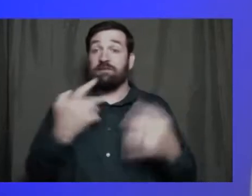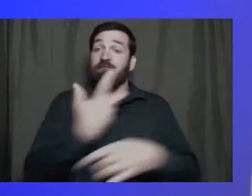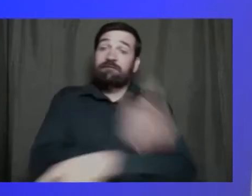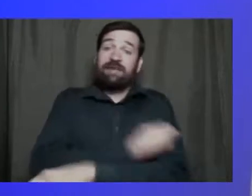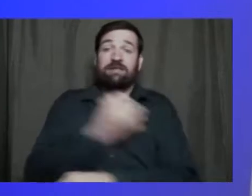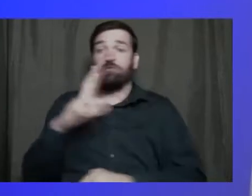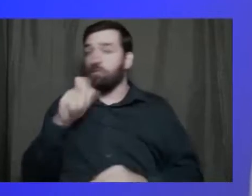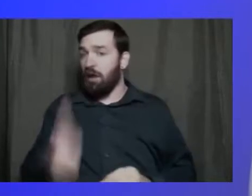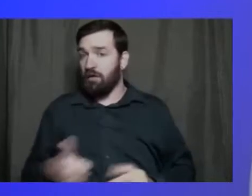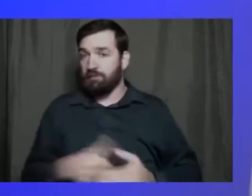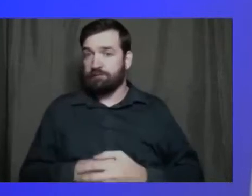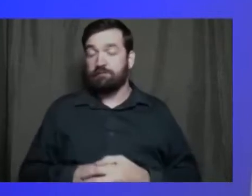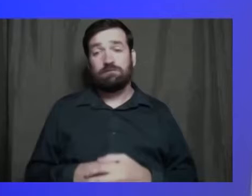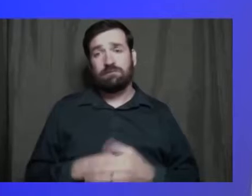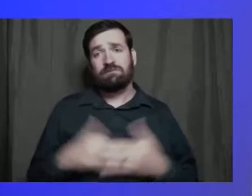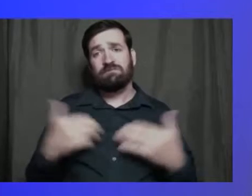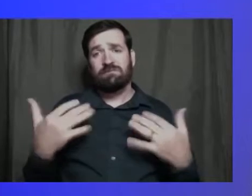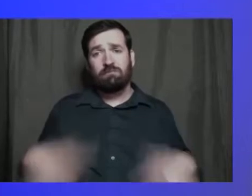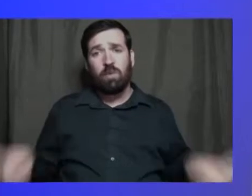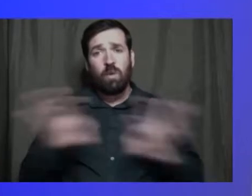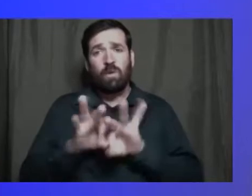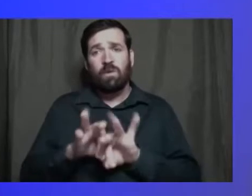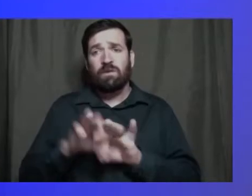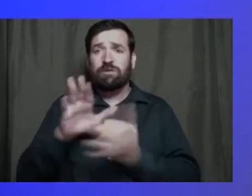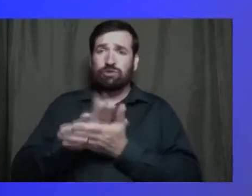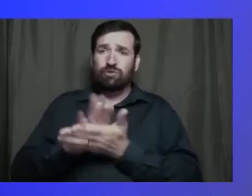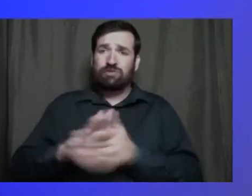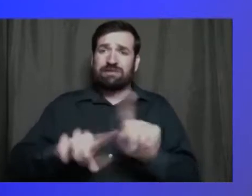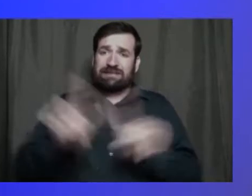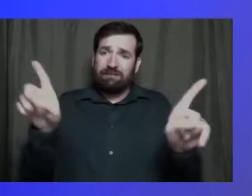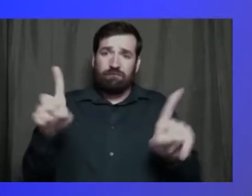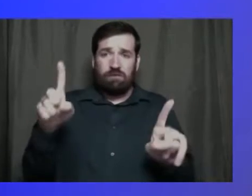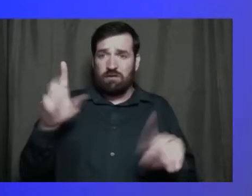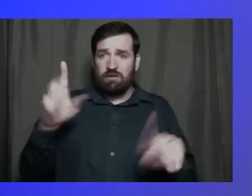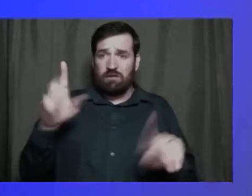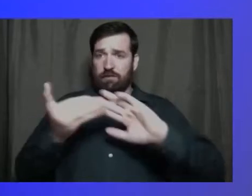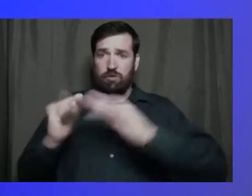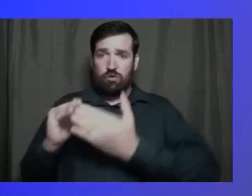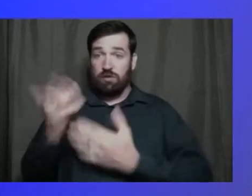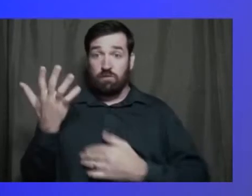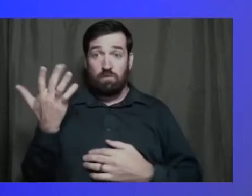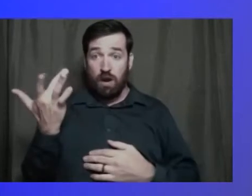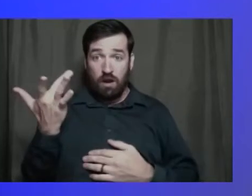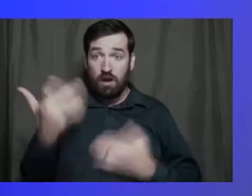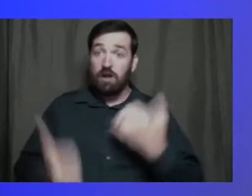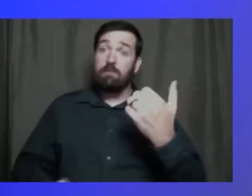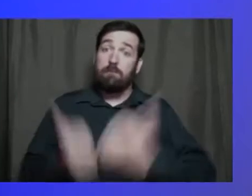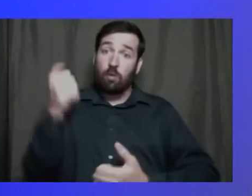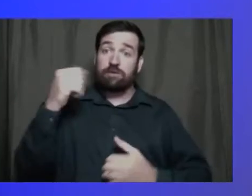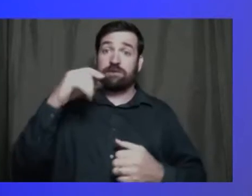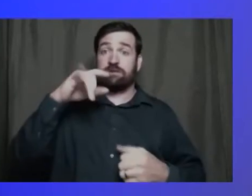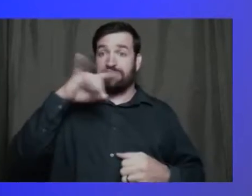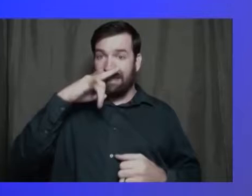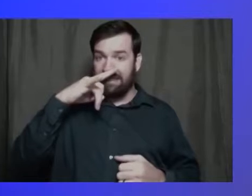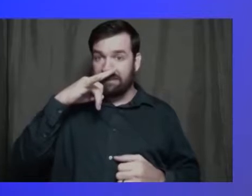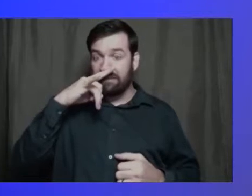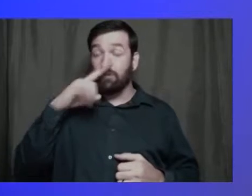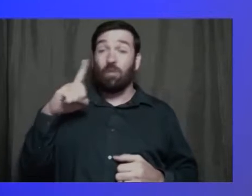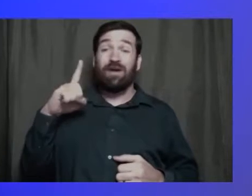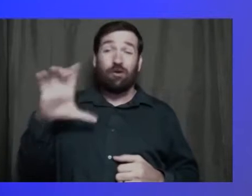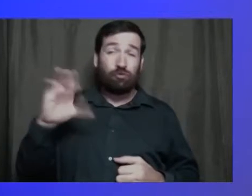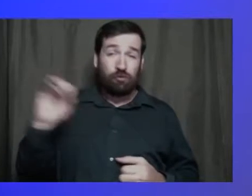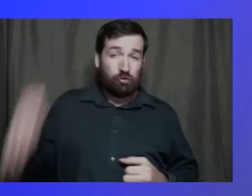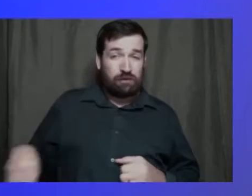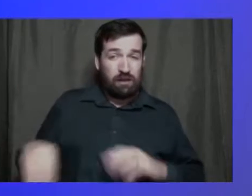This is important. Schools are a little bit different than the rest of the community because the majority of children, 100% of children who are under the age